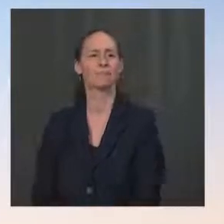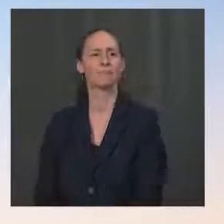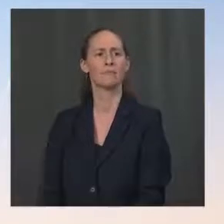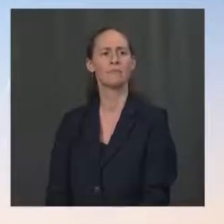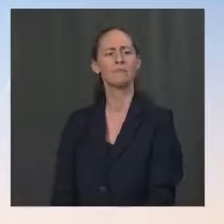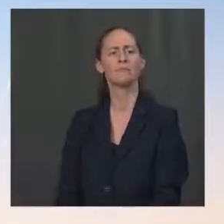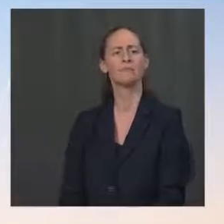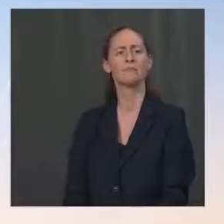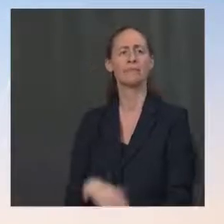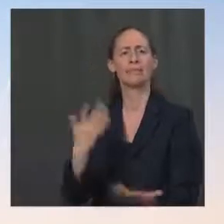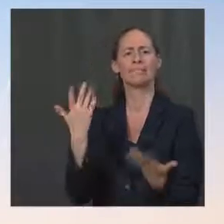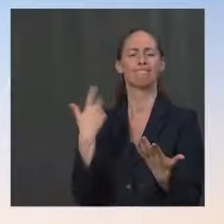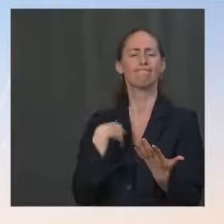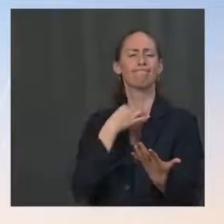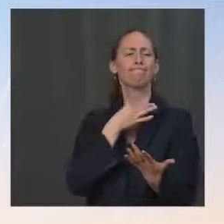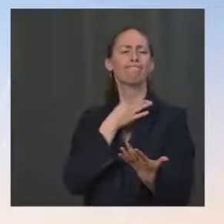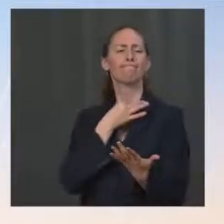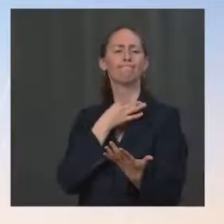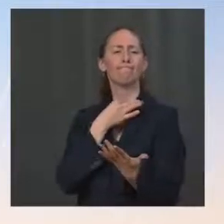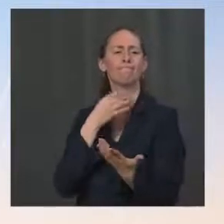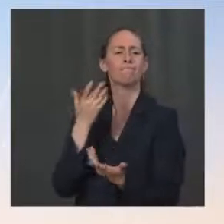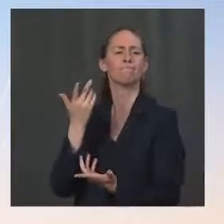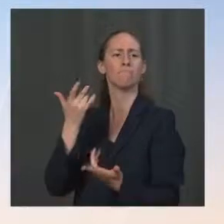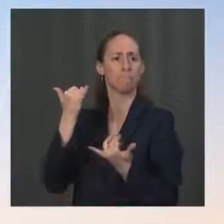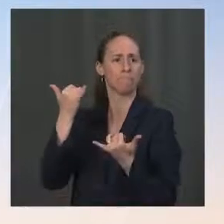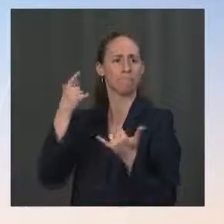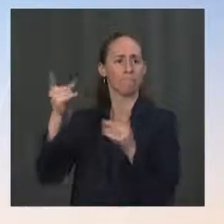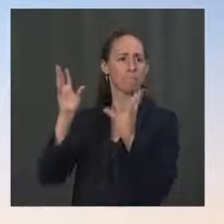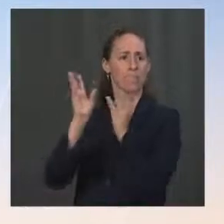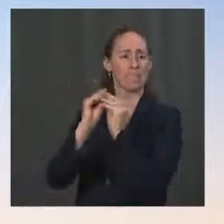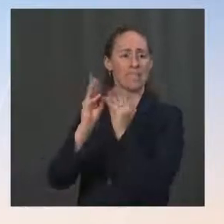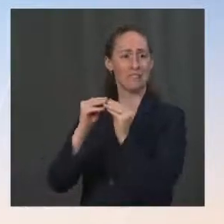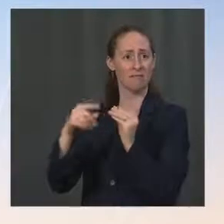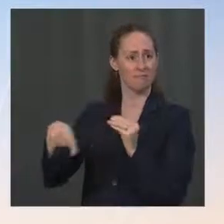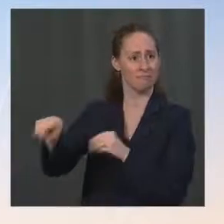from inside the administration in the meetings that you're in a kind of